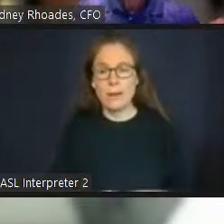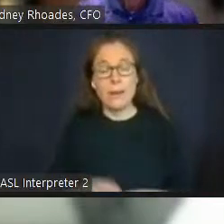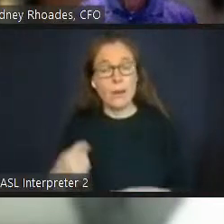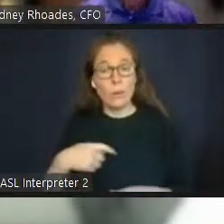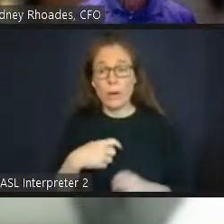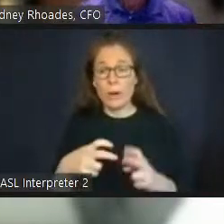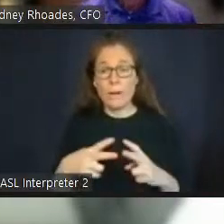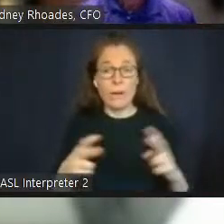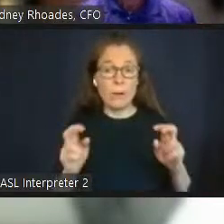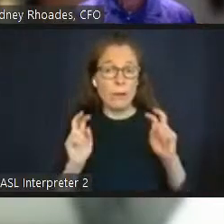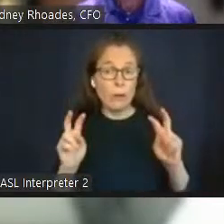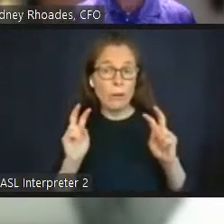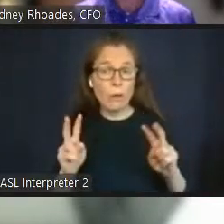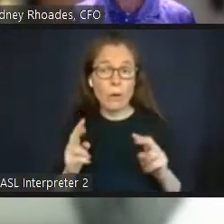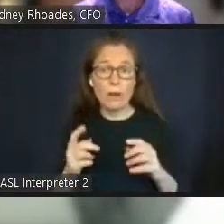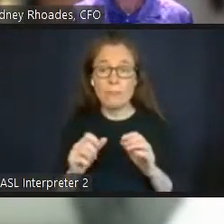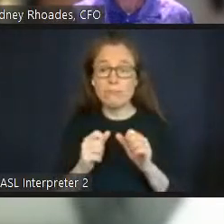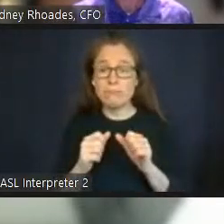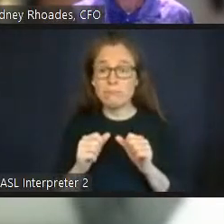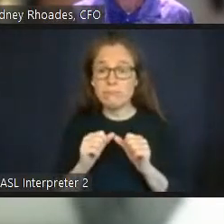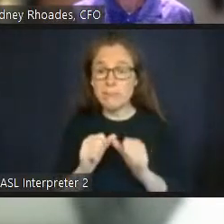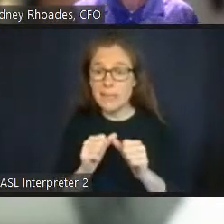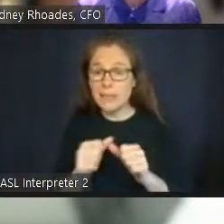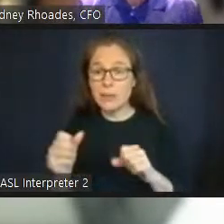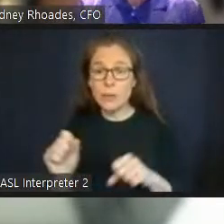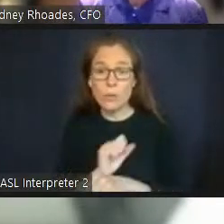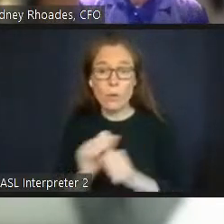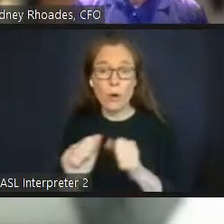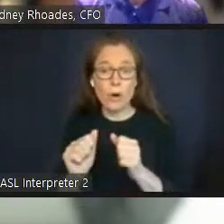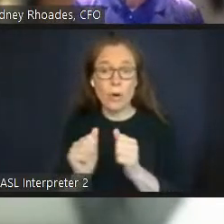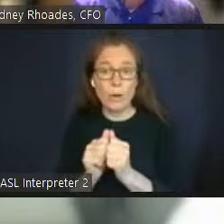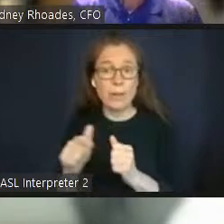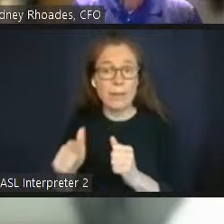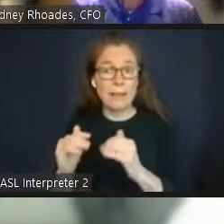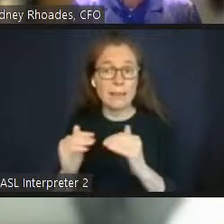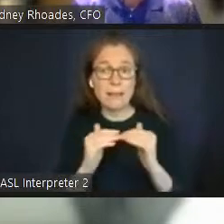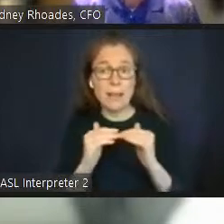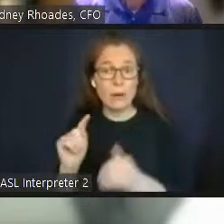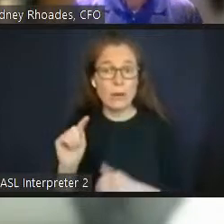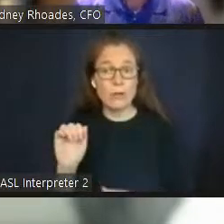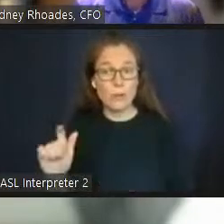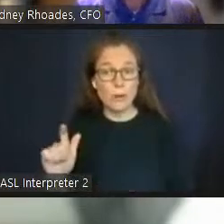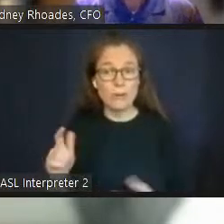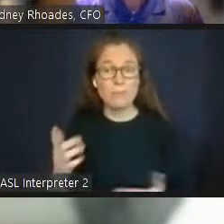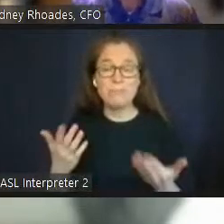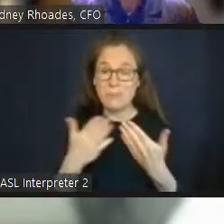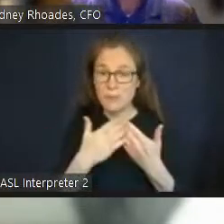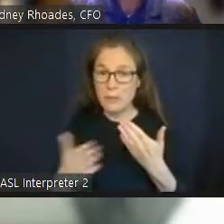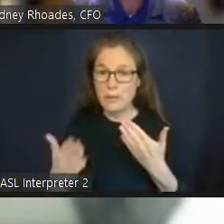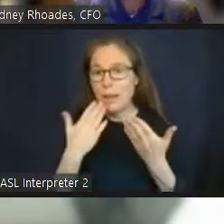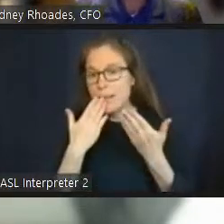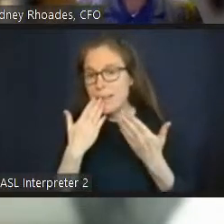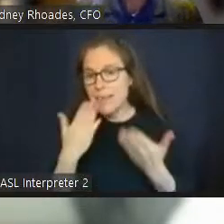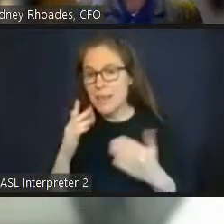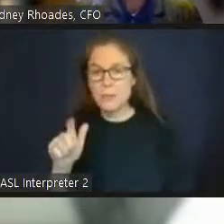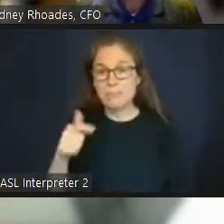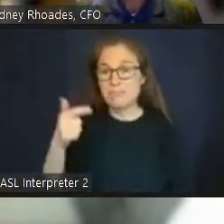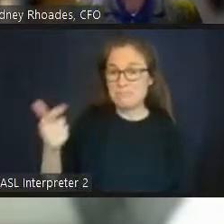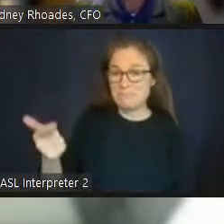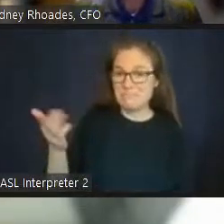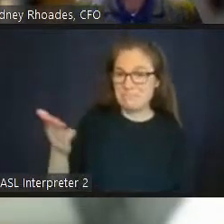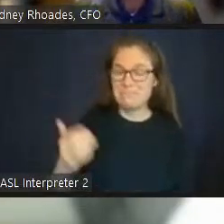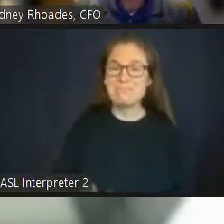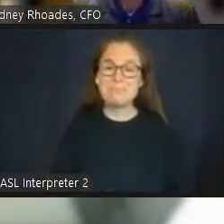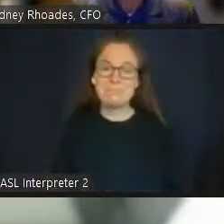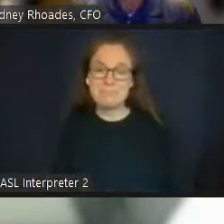to continuing to work with you to evolve the process going forward. Thank you, and I'll turn it back at this point to